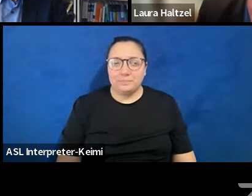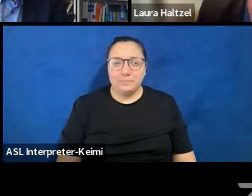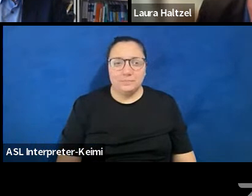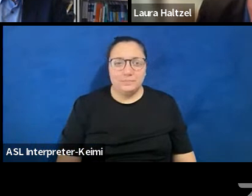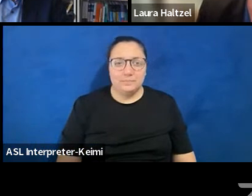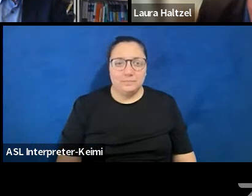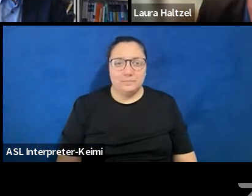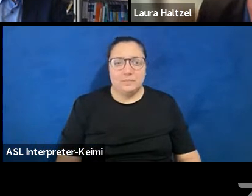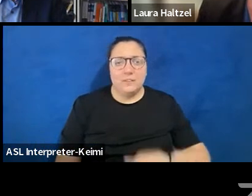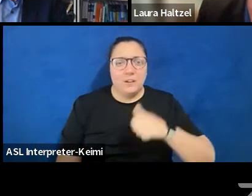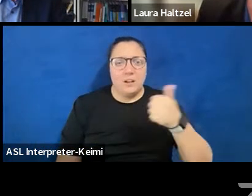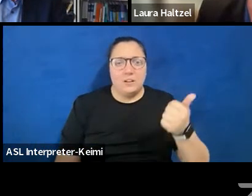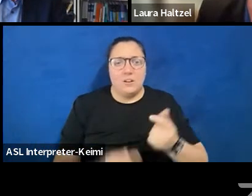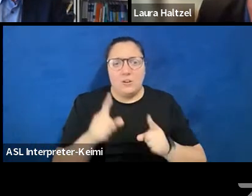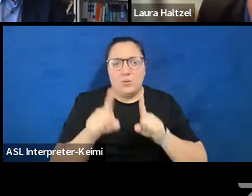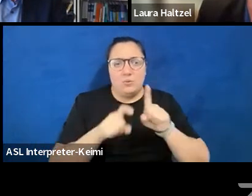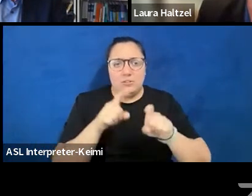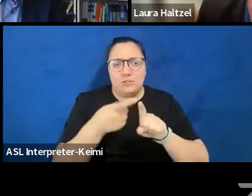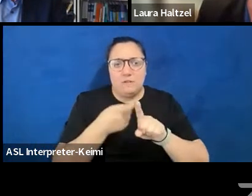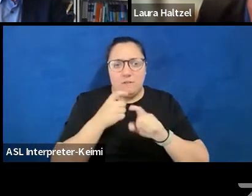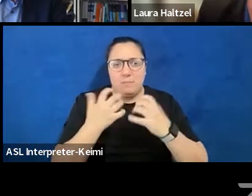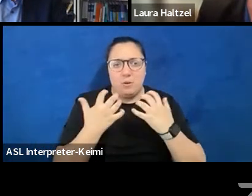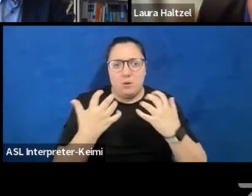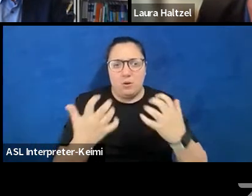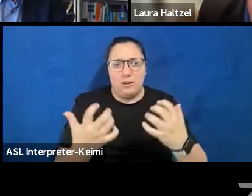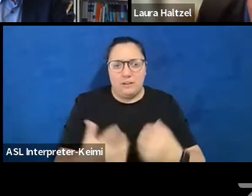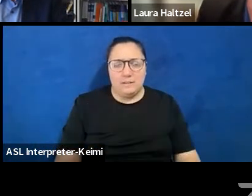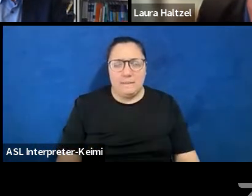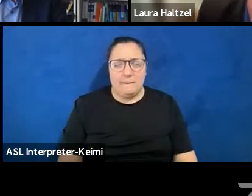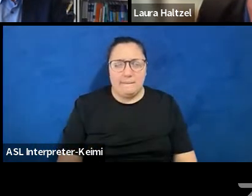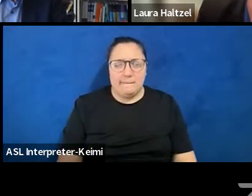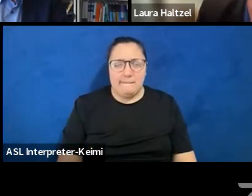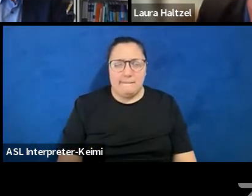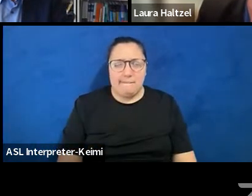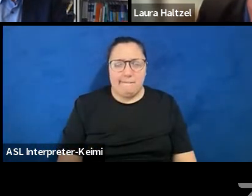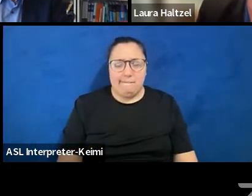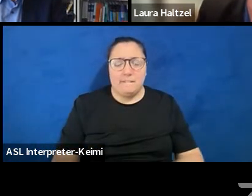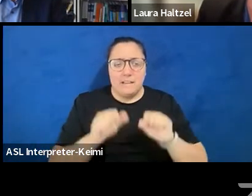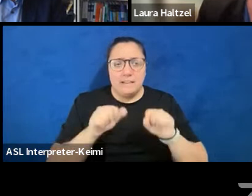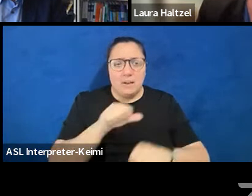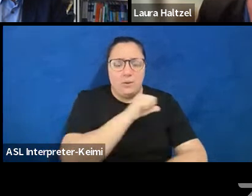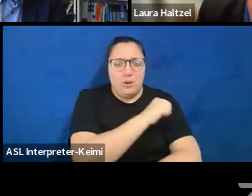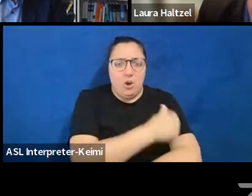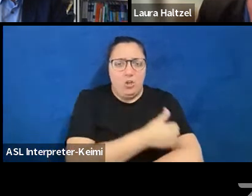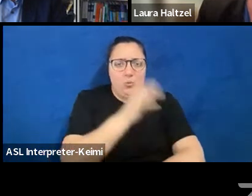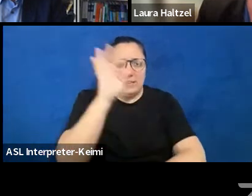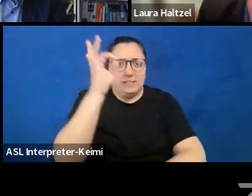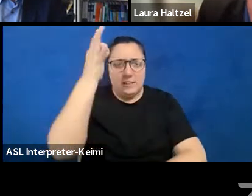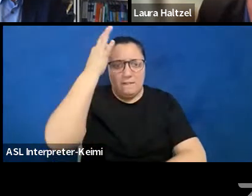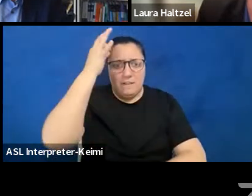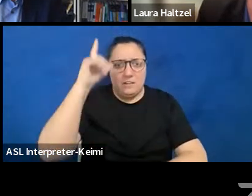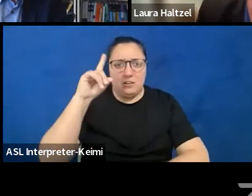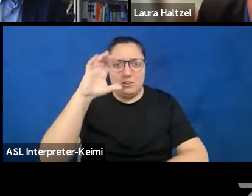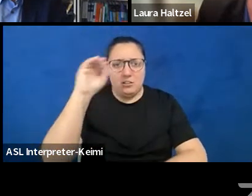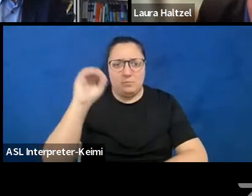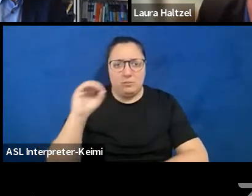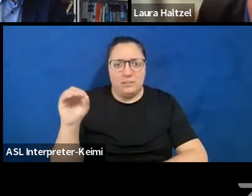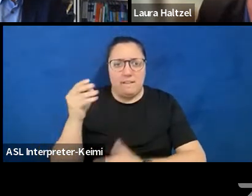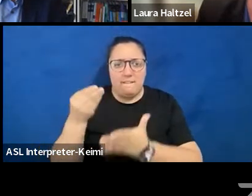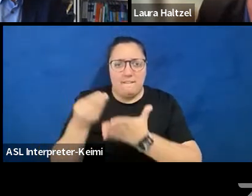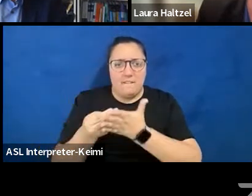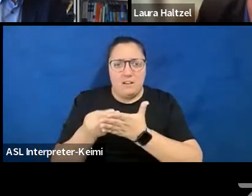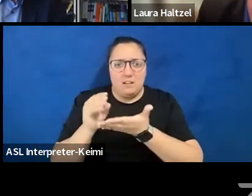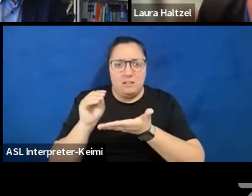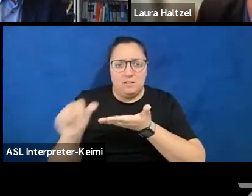Another question from the audience. Is preserving Social Security by simply authorizing the Fed to 100% fund Social